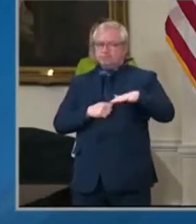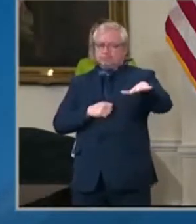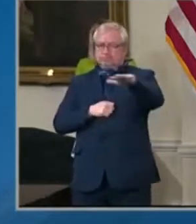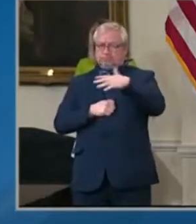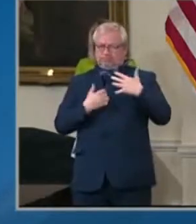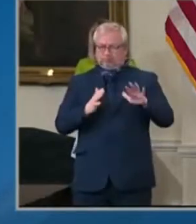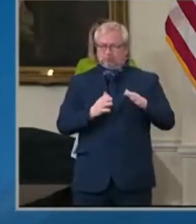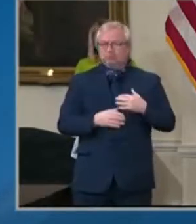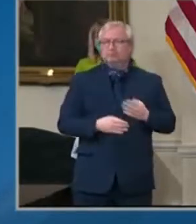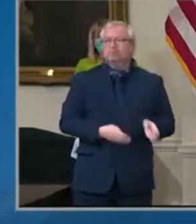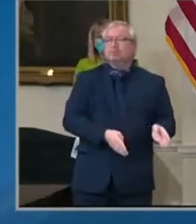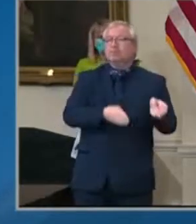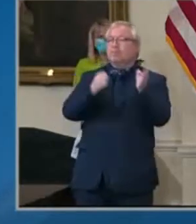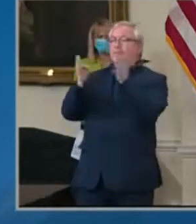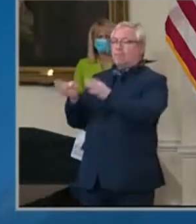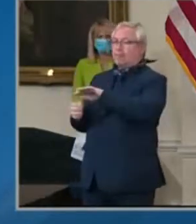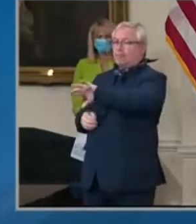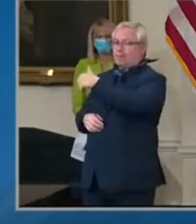15